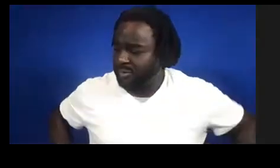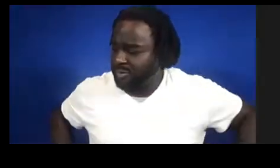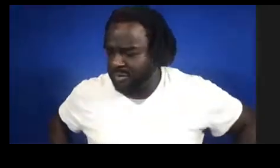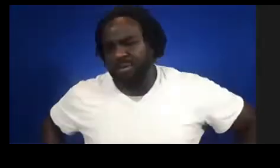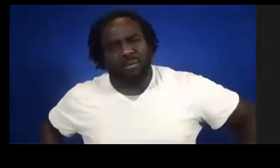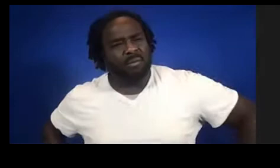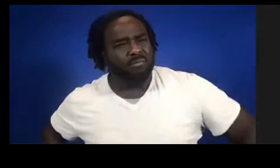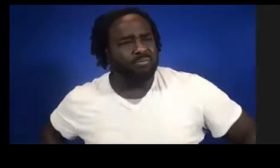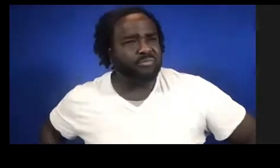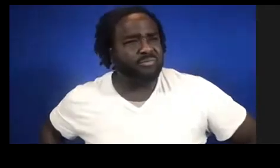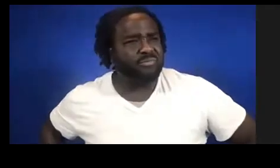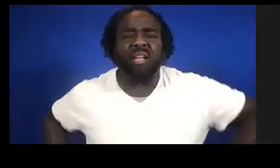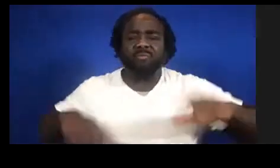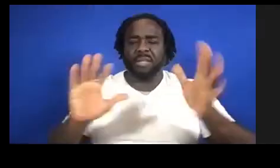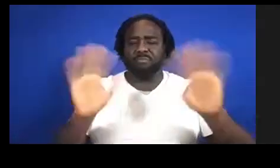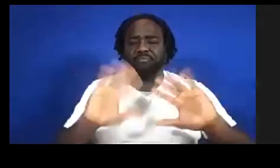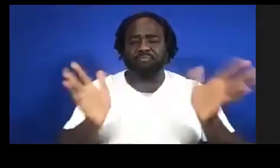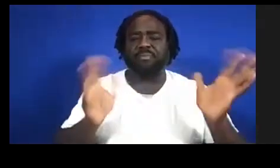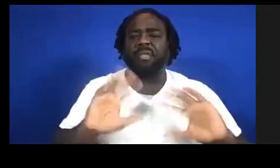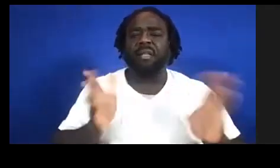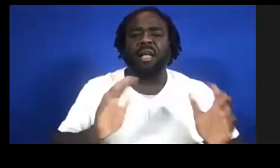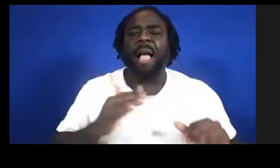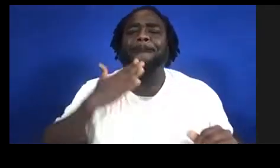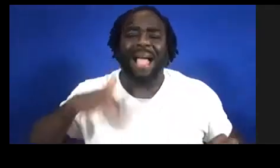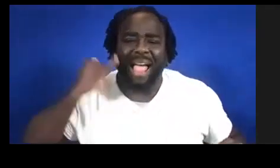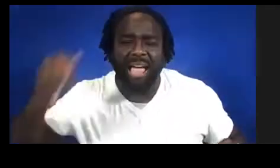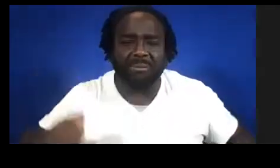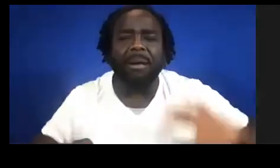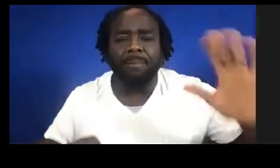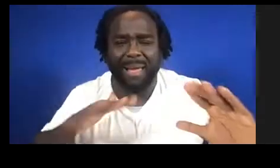But I ain't trying to be no cat's late lunch.